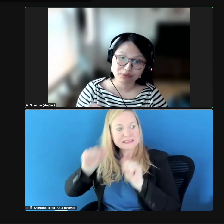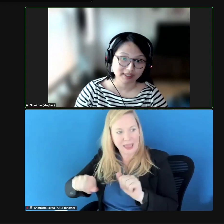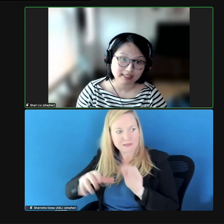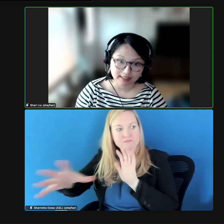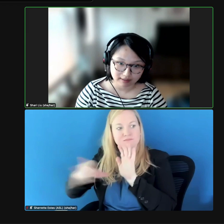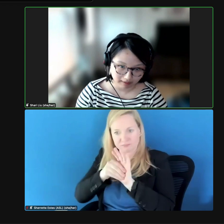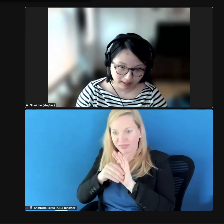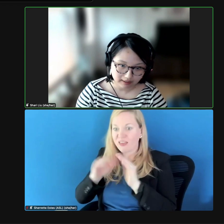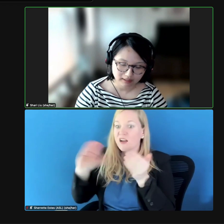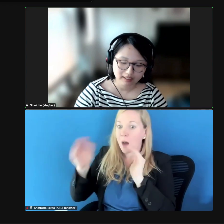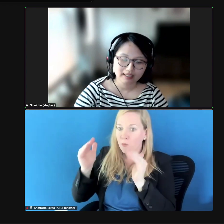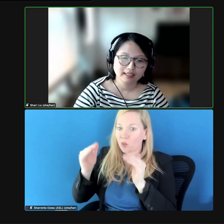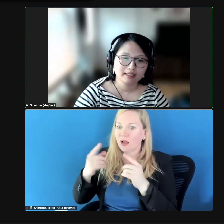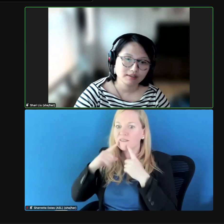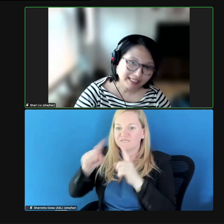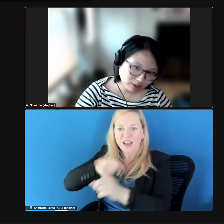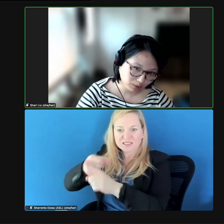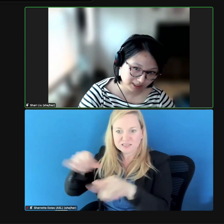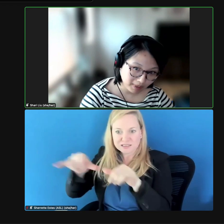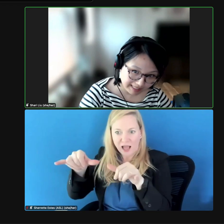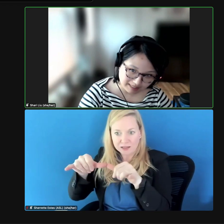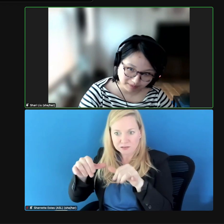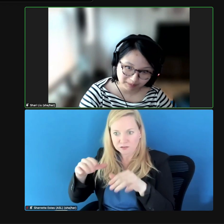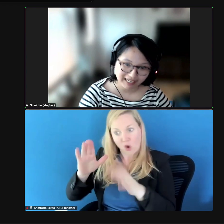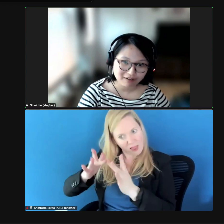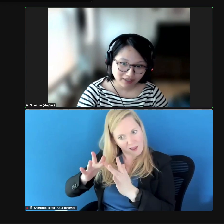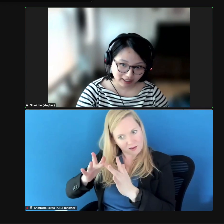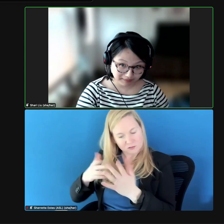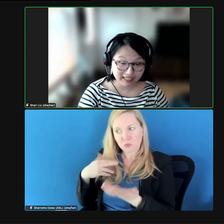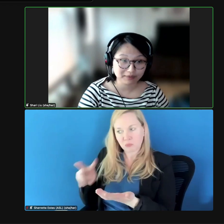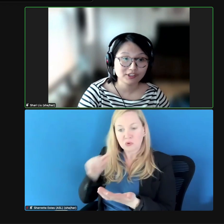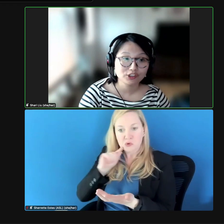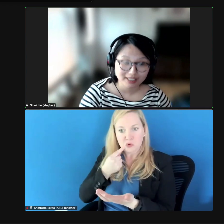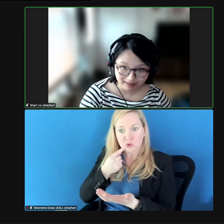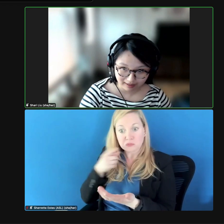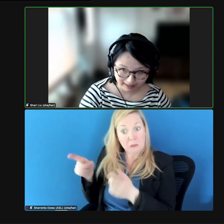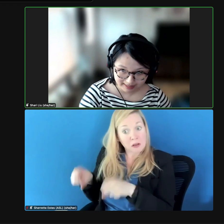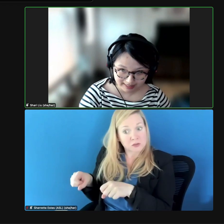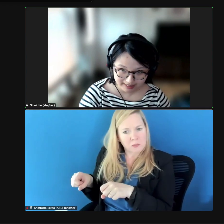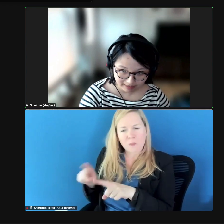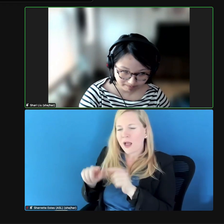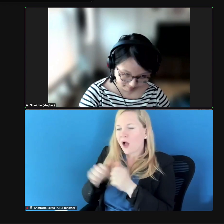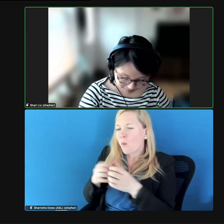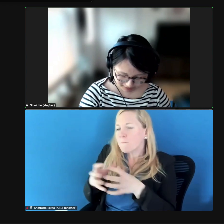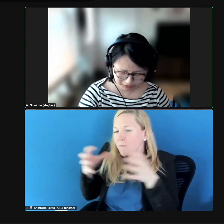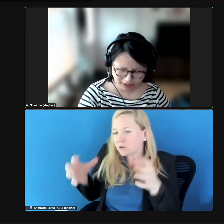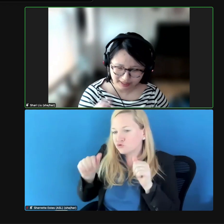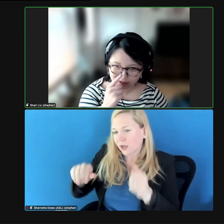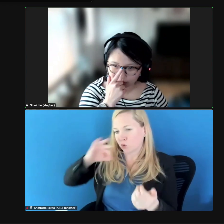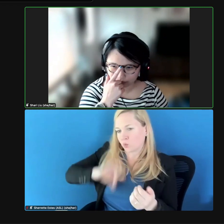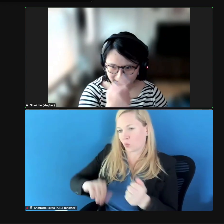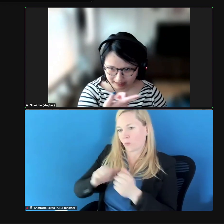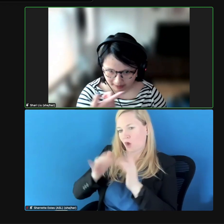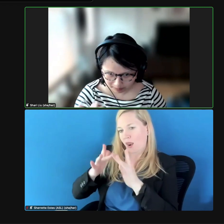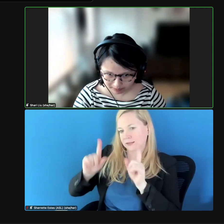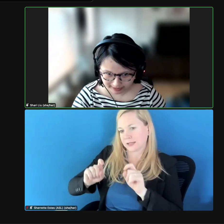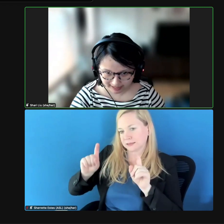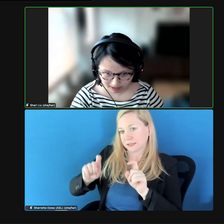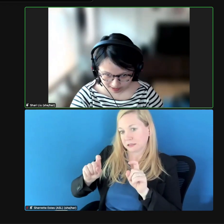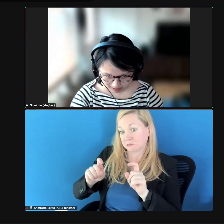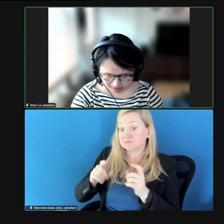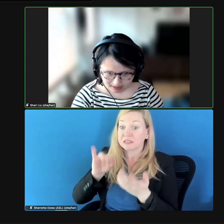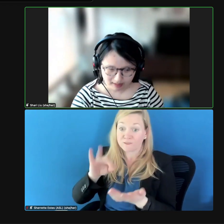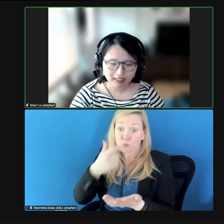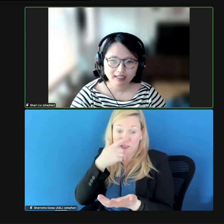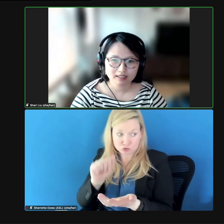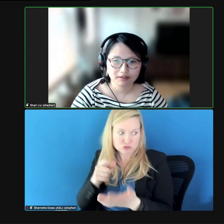size if you run the studies online. So that's cool, it's possible, but how far can you get with just online testing? If you're curious, you should read this paper by